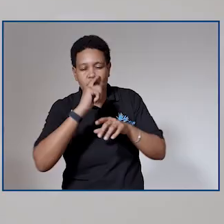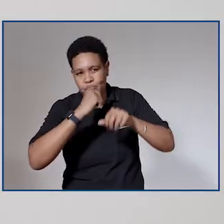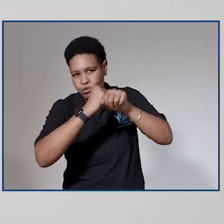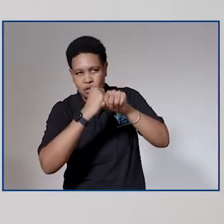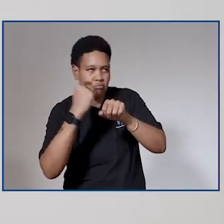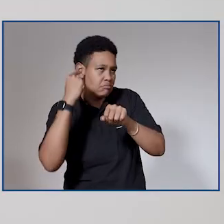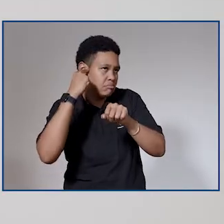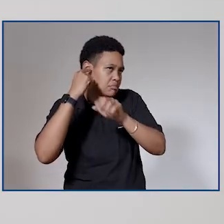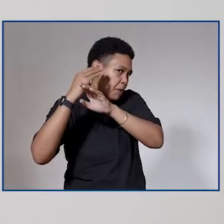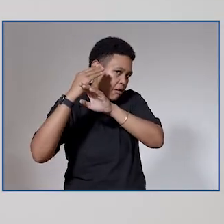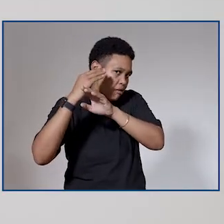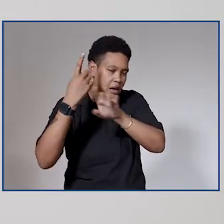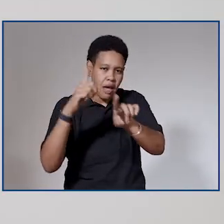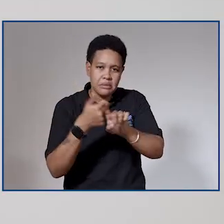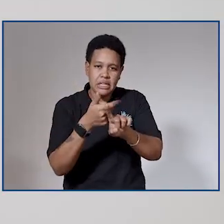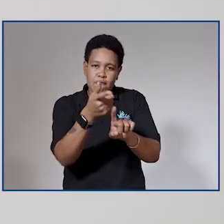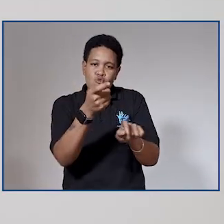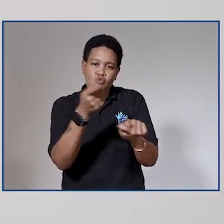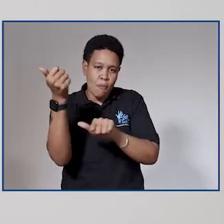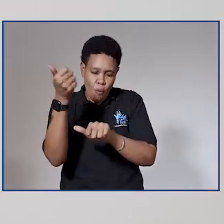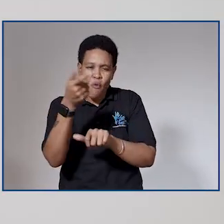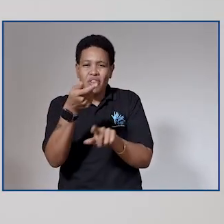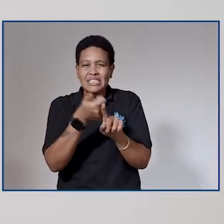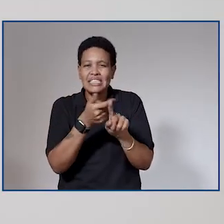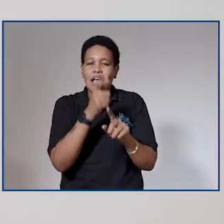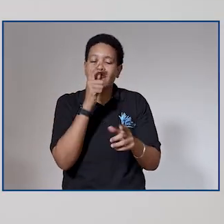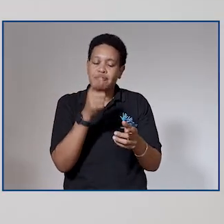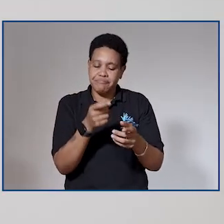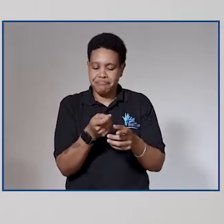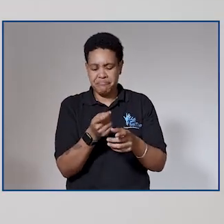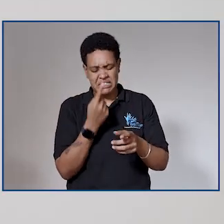And then you remove this and you discard this as well.